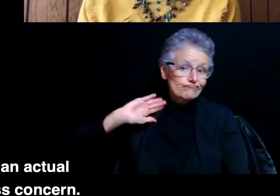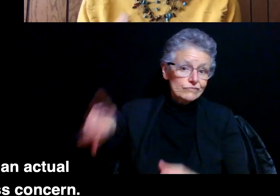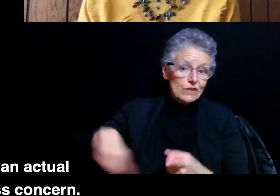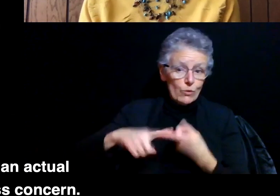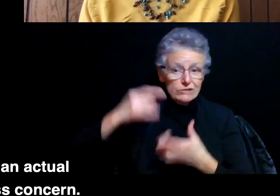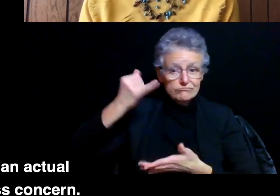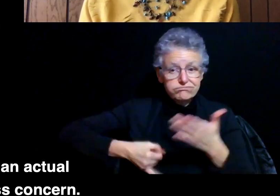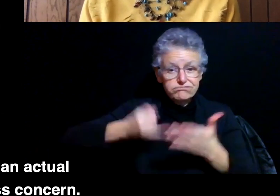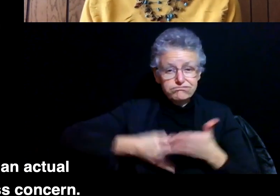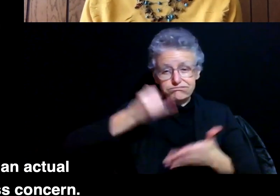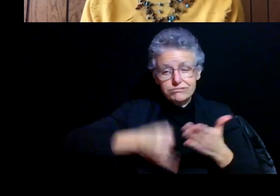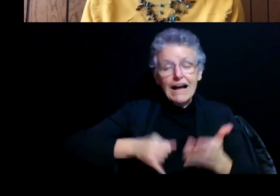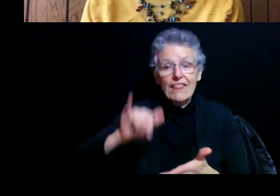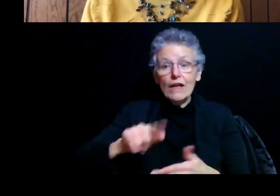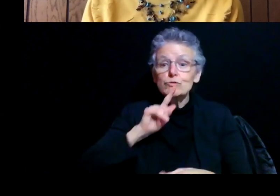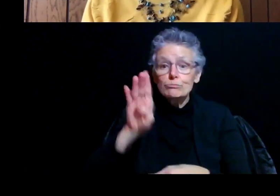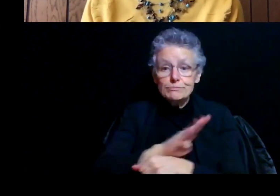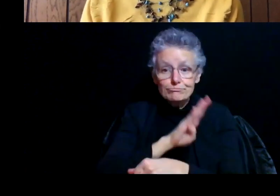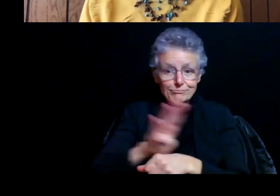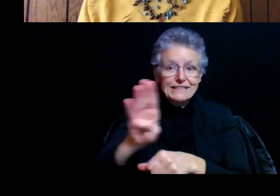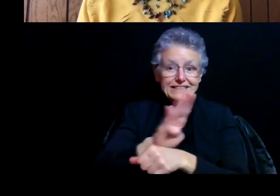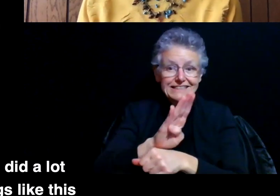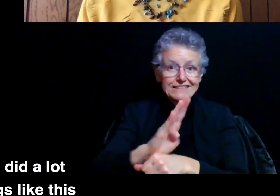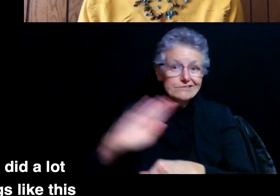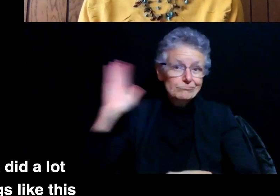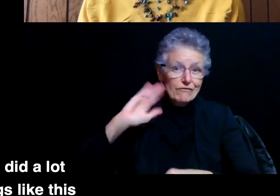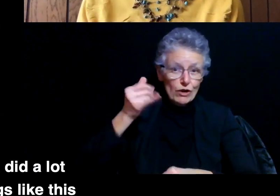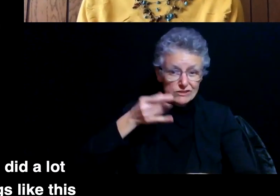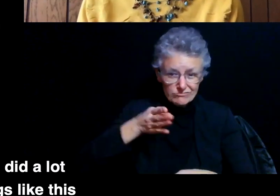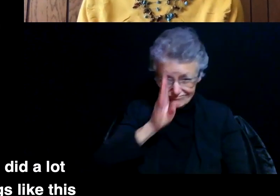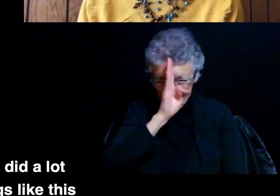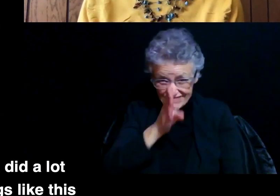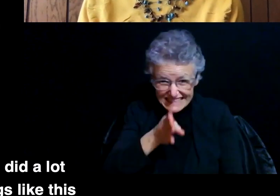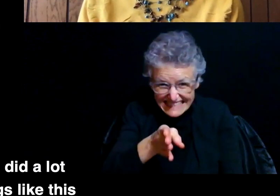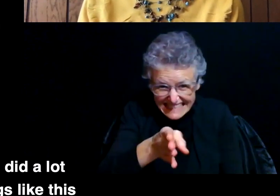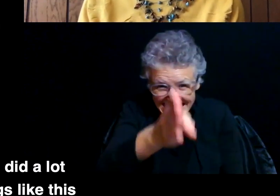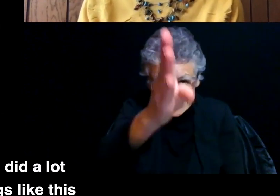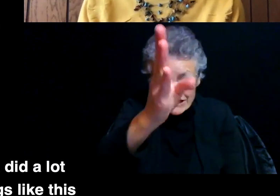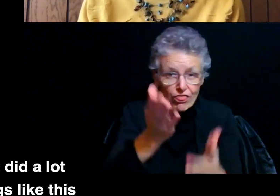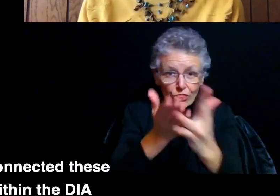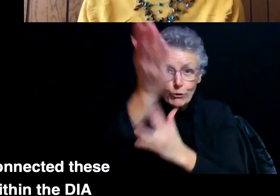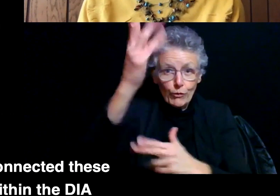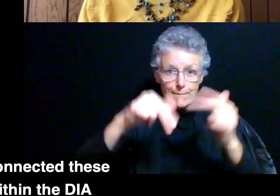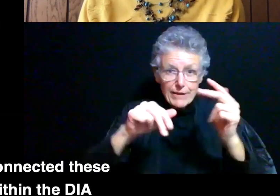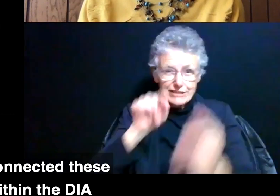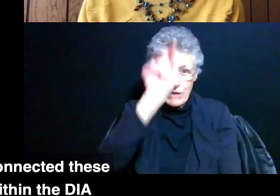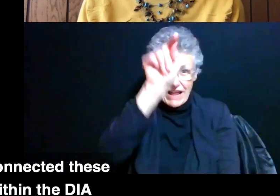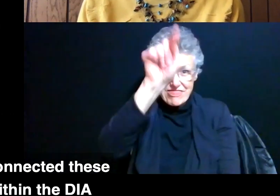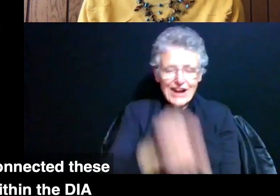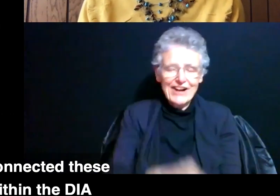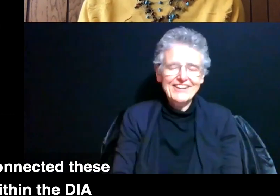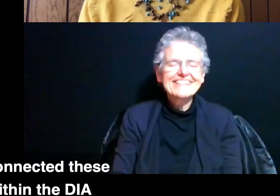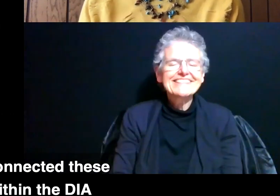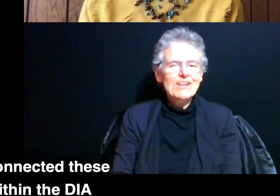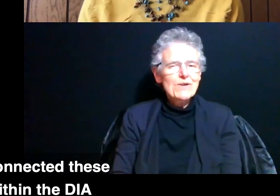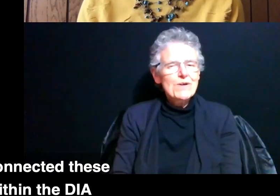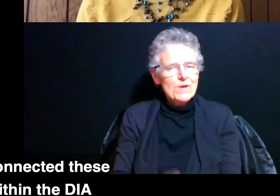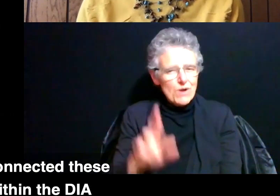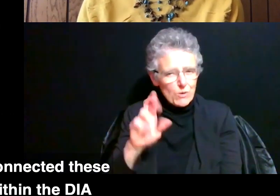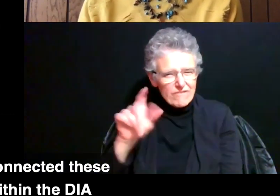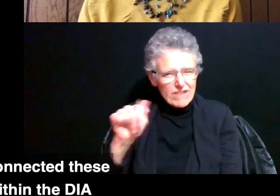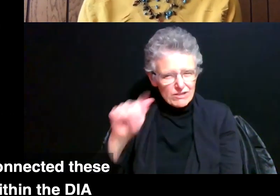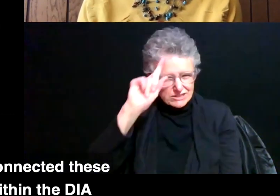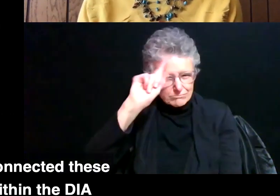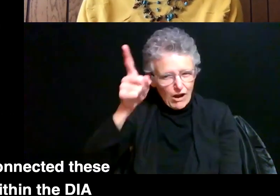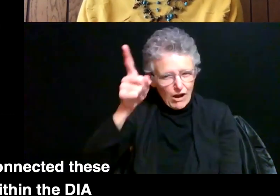an actual business concern. So he did a lot of things like this, where he connected these